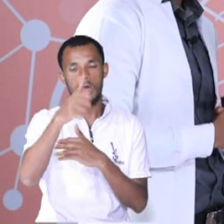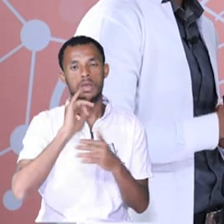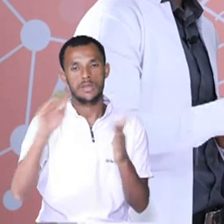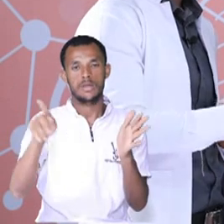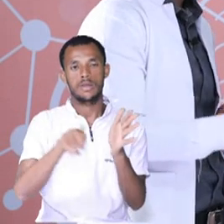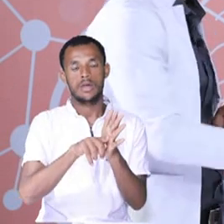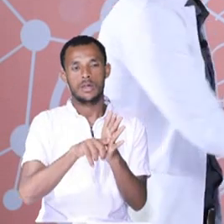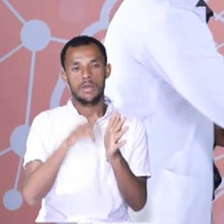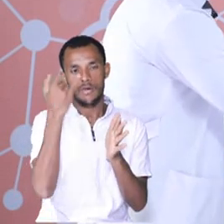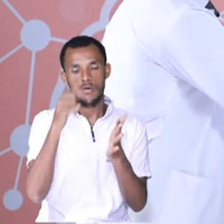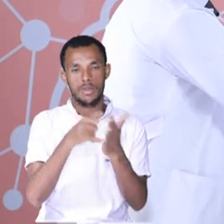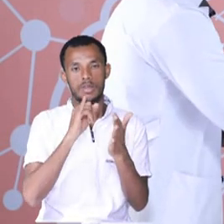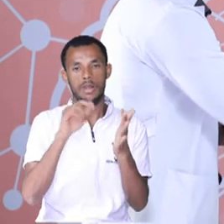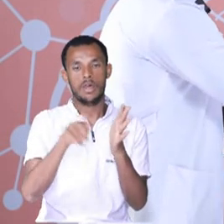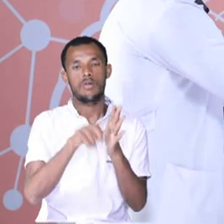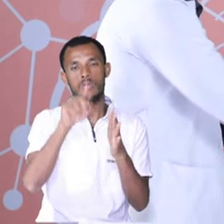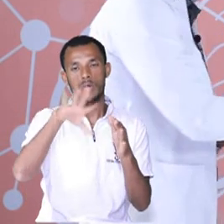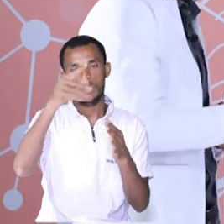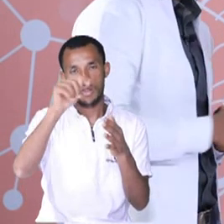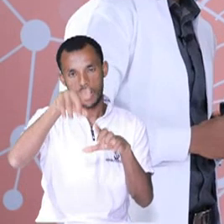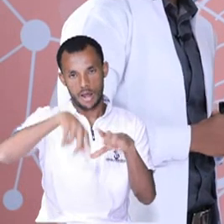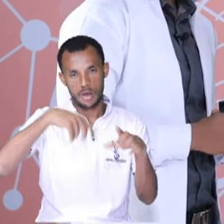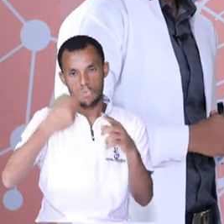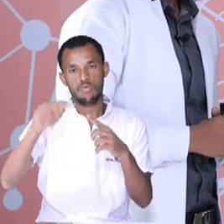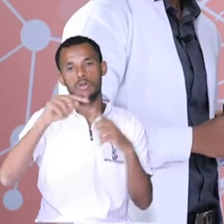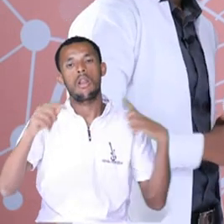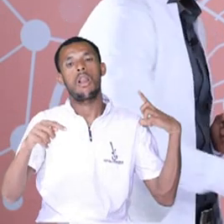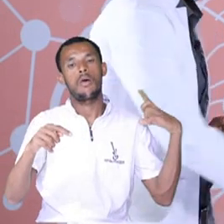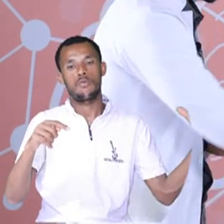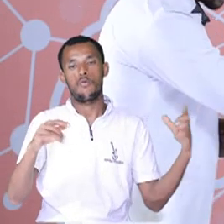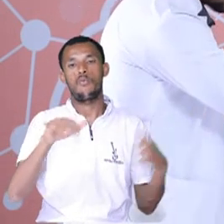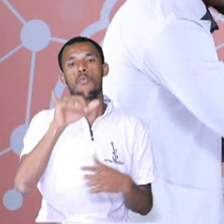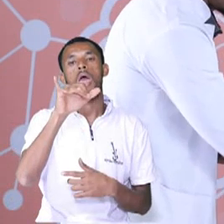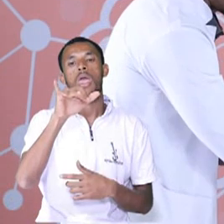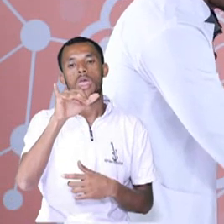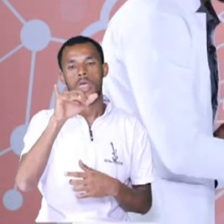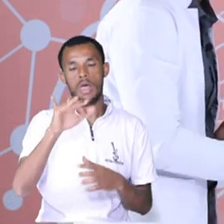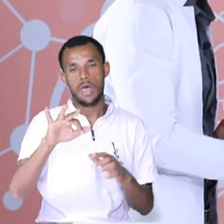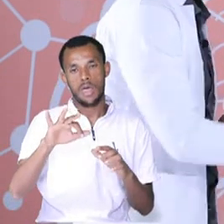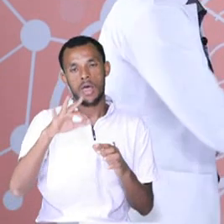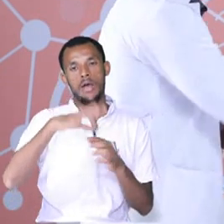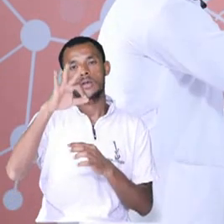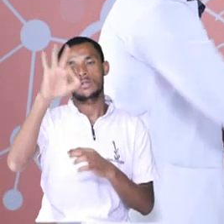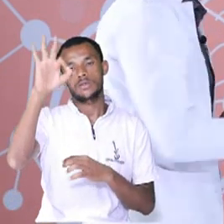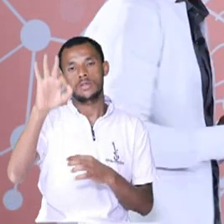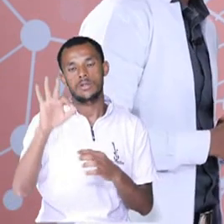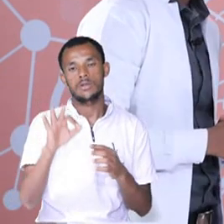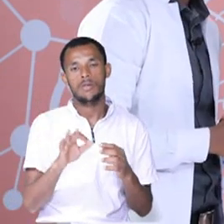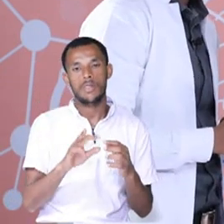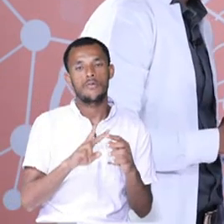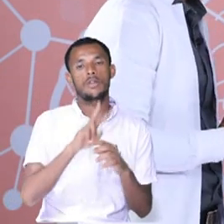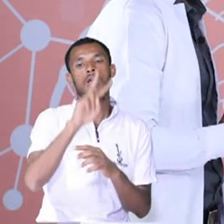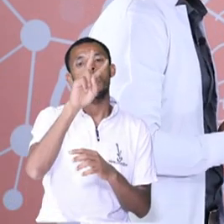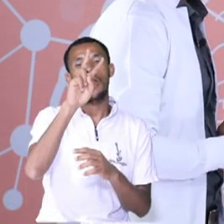negative. Therefore, if it is negative, you get the line is to the left of the y-axis. It's a vertical line which is parallel